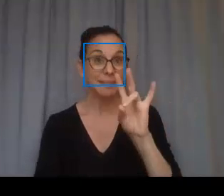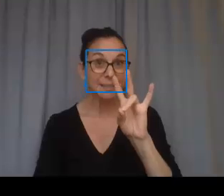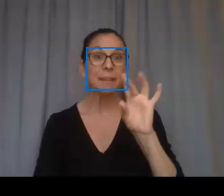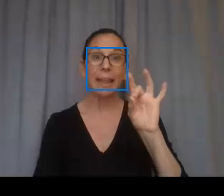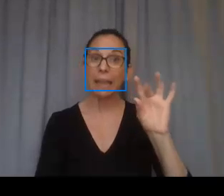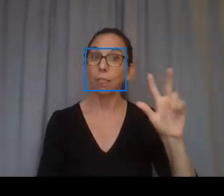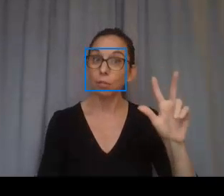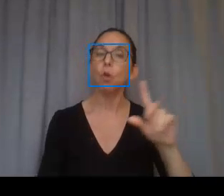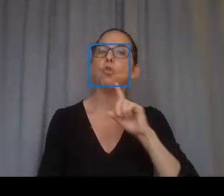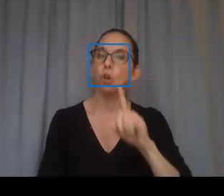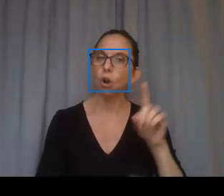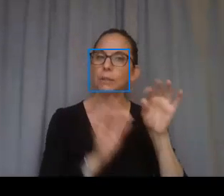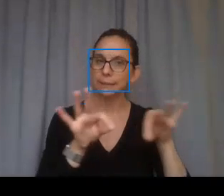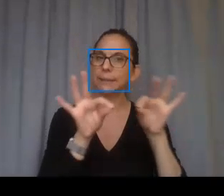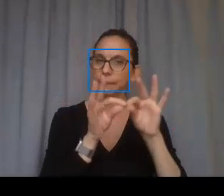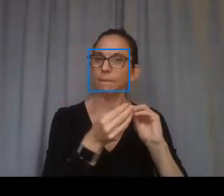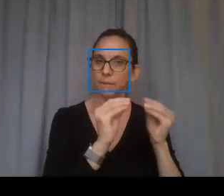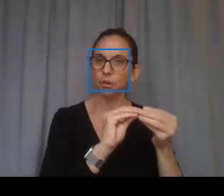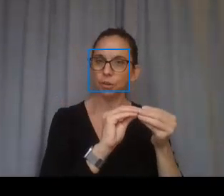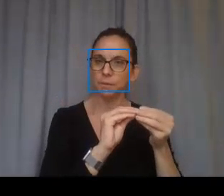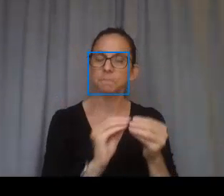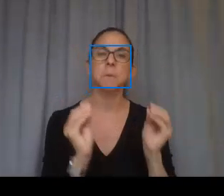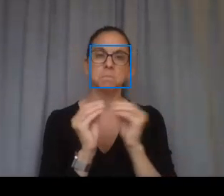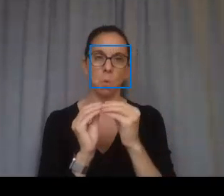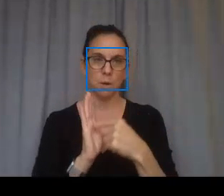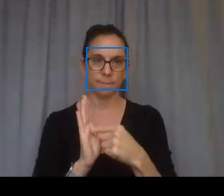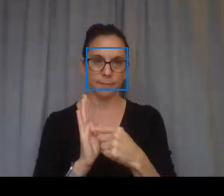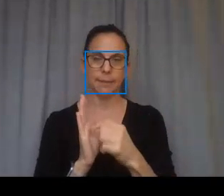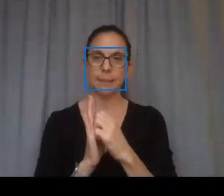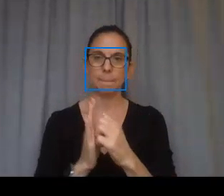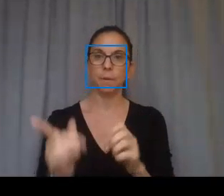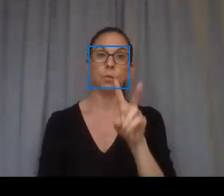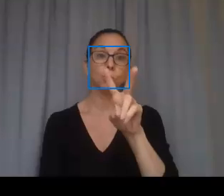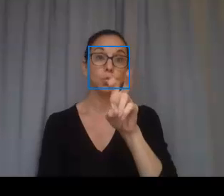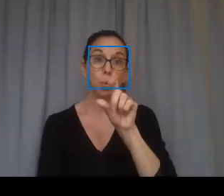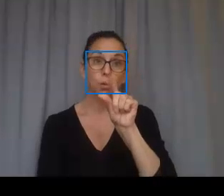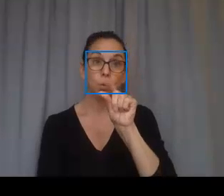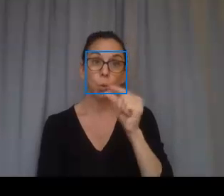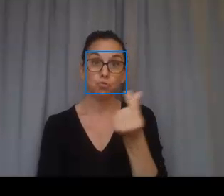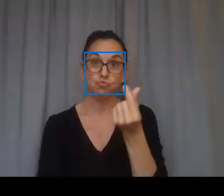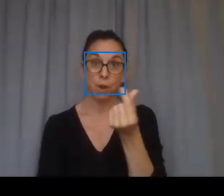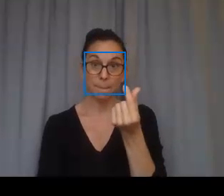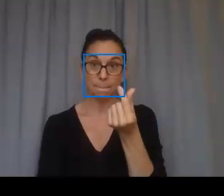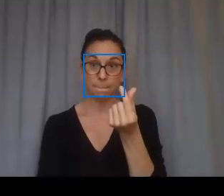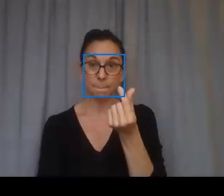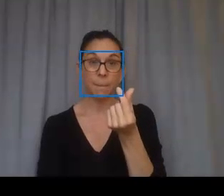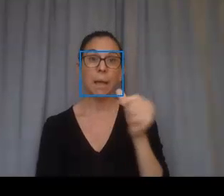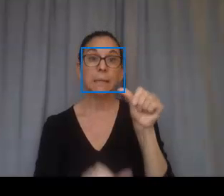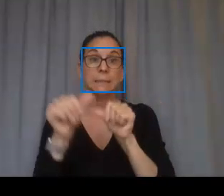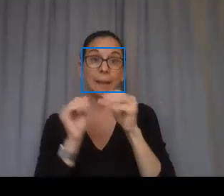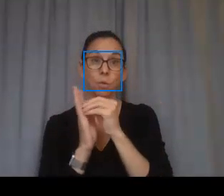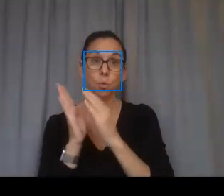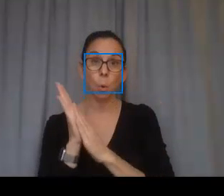3 are significant. Here are a couple more examples. 220 grams written in scientific notation